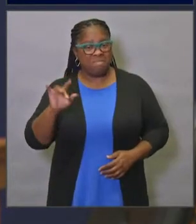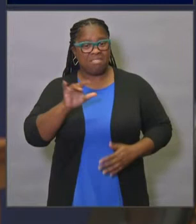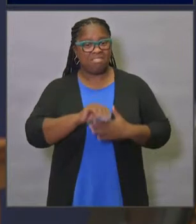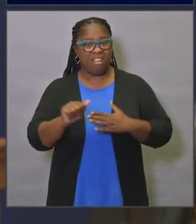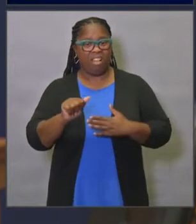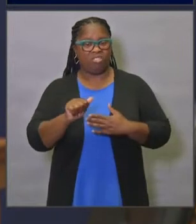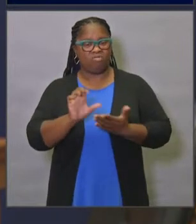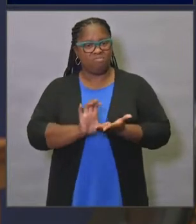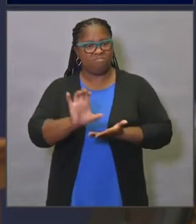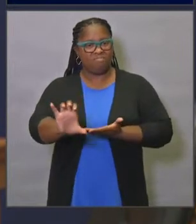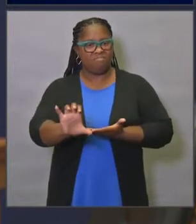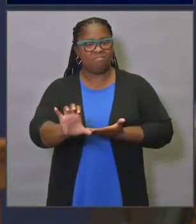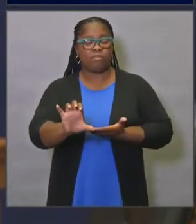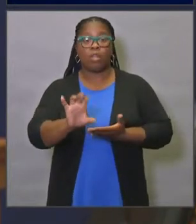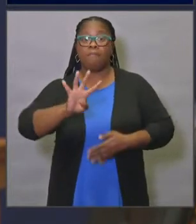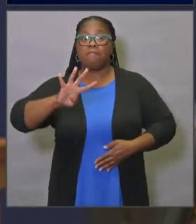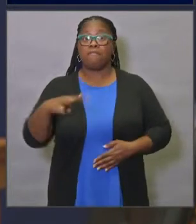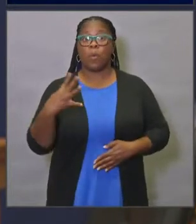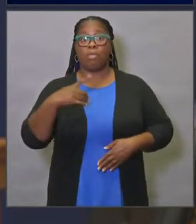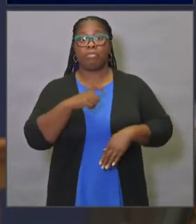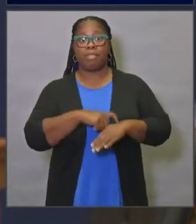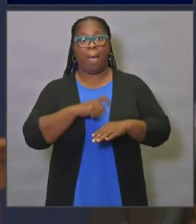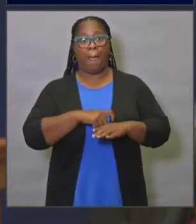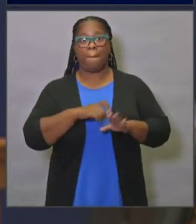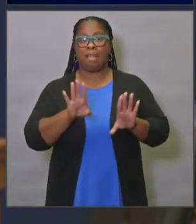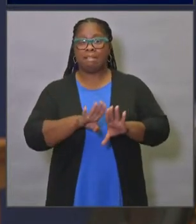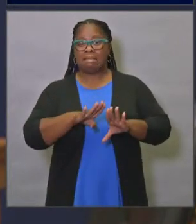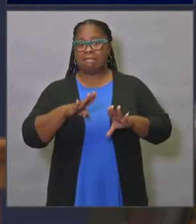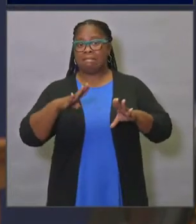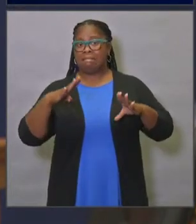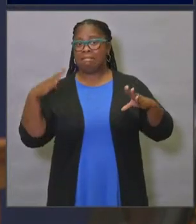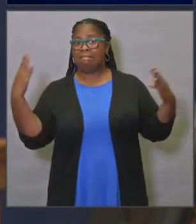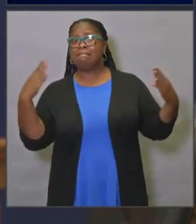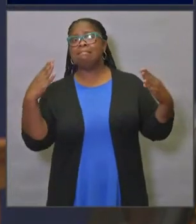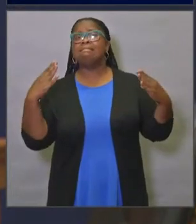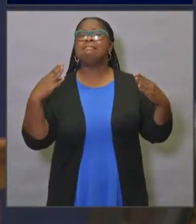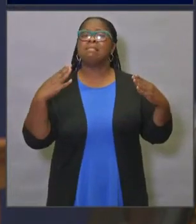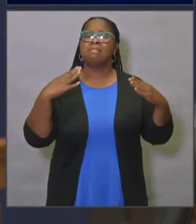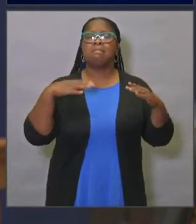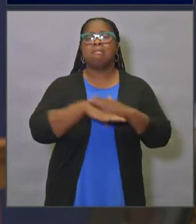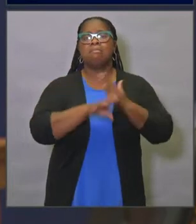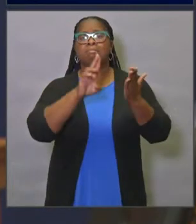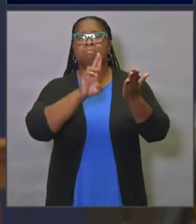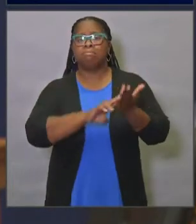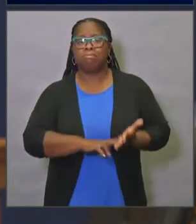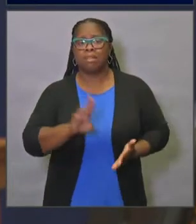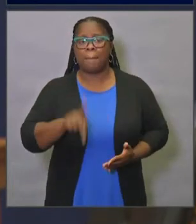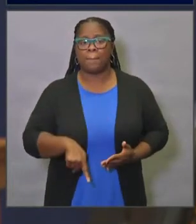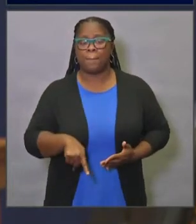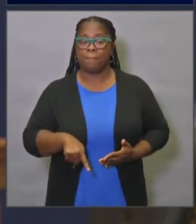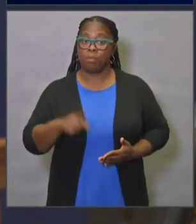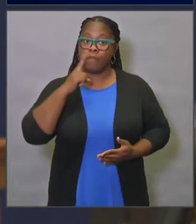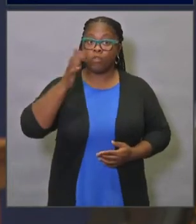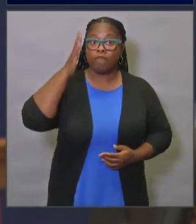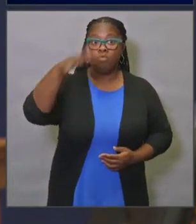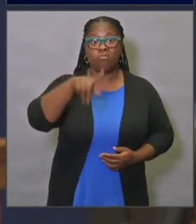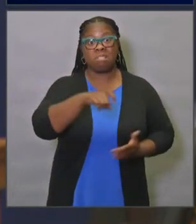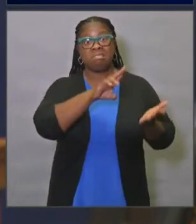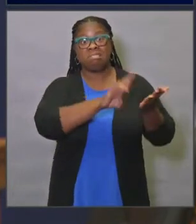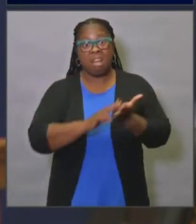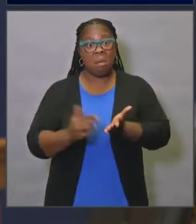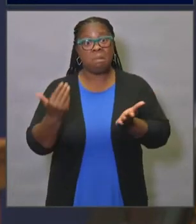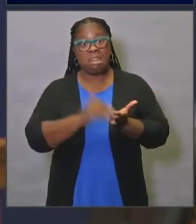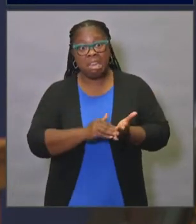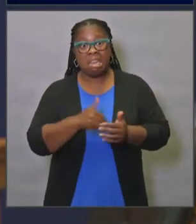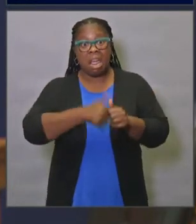week. Once you apply, you will remain in the system for future rounds and will not need to submit another application. For